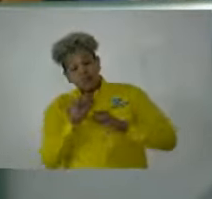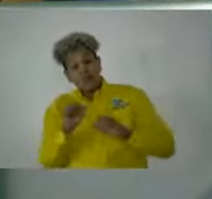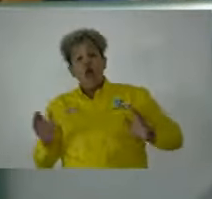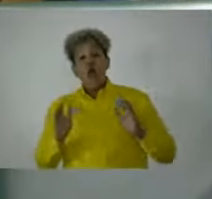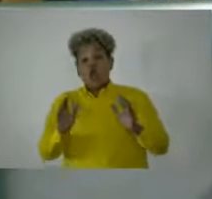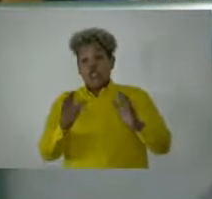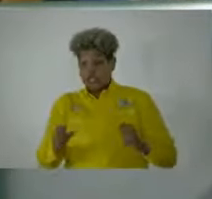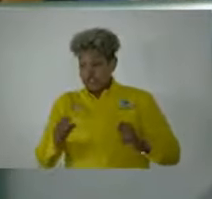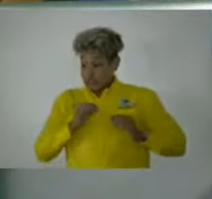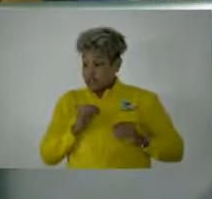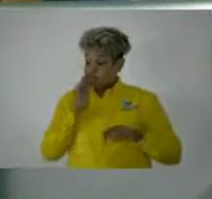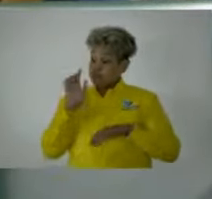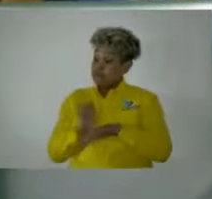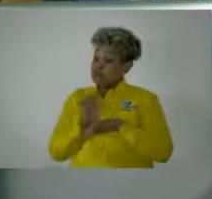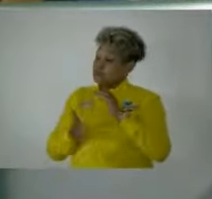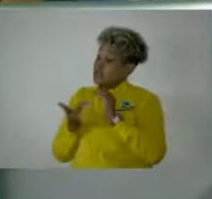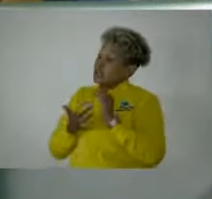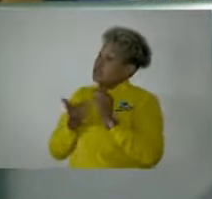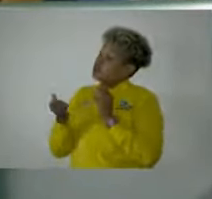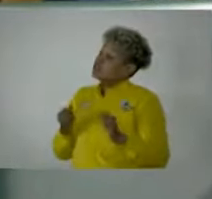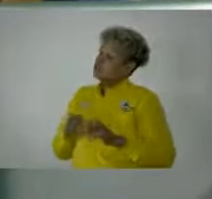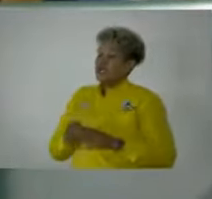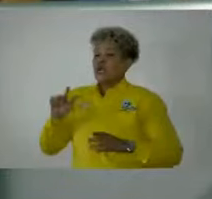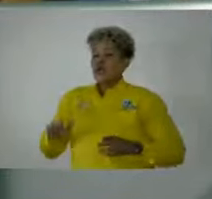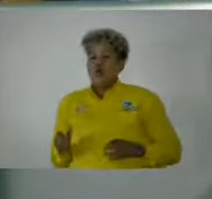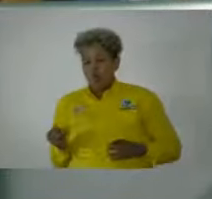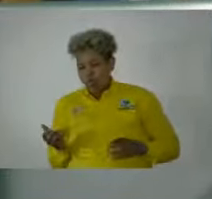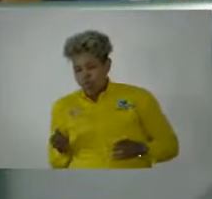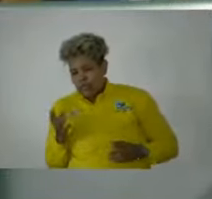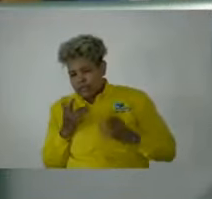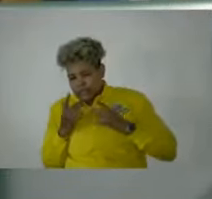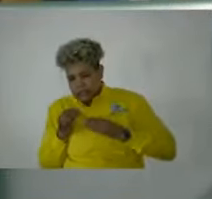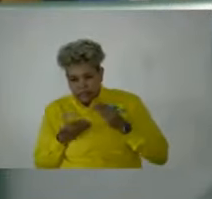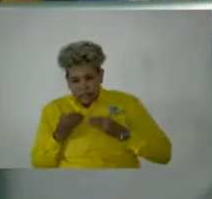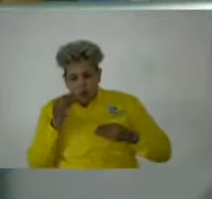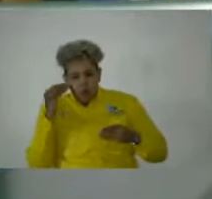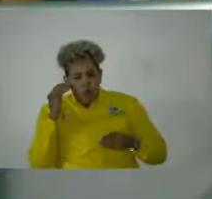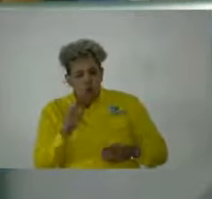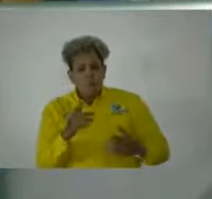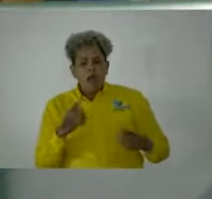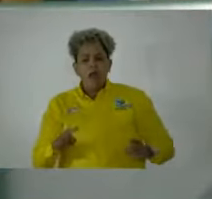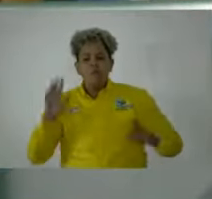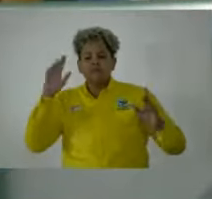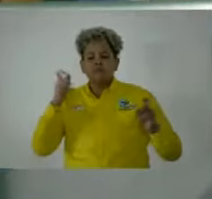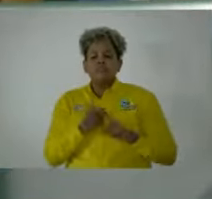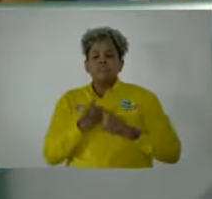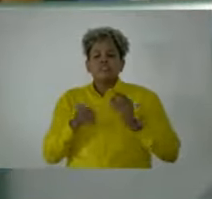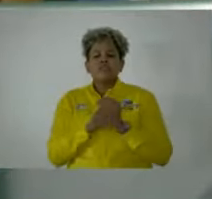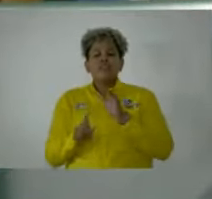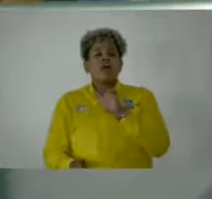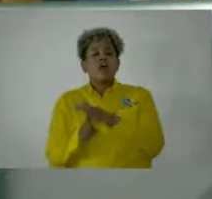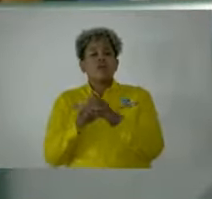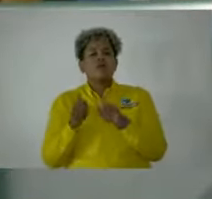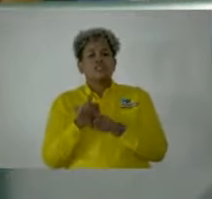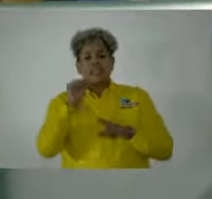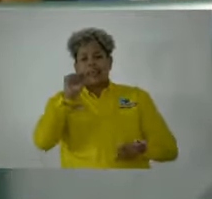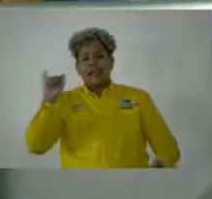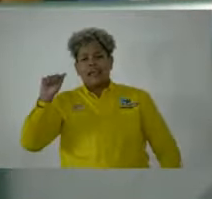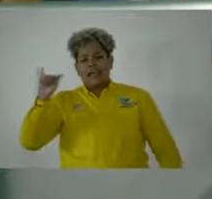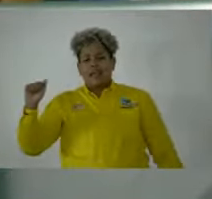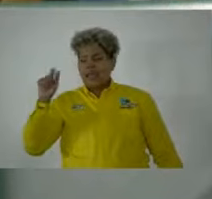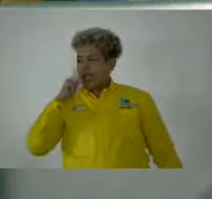encourage adoption of digital technologies in low-income households. Mr. Speaker, the emergence of